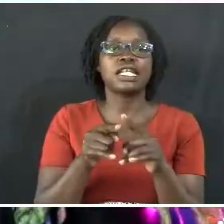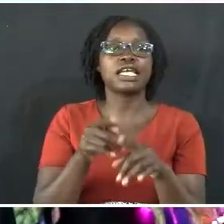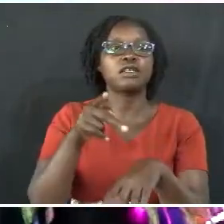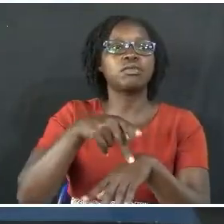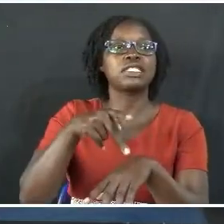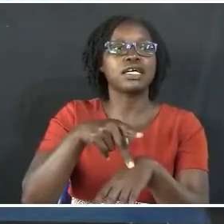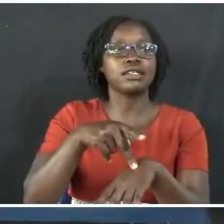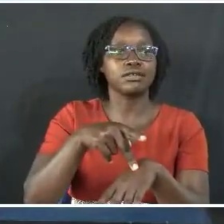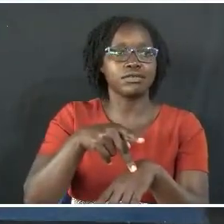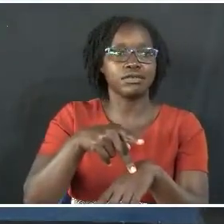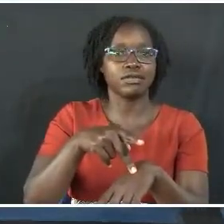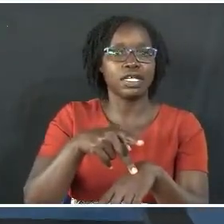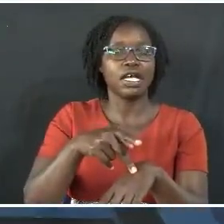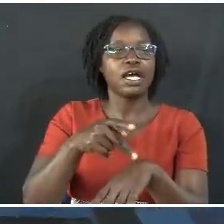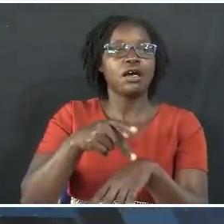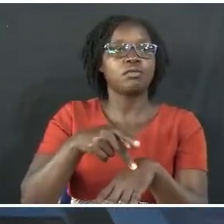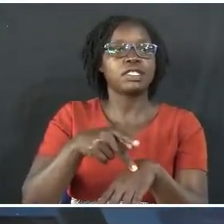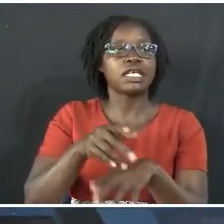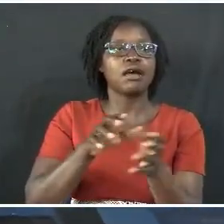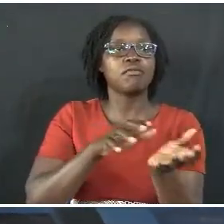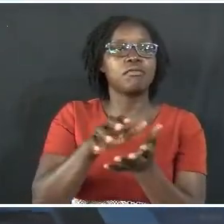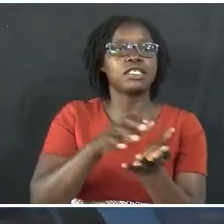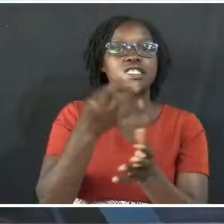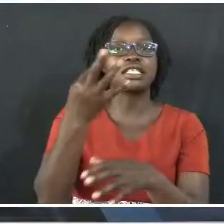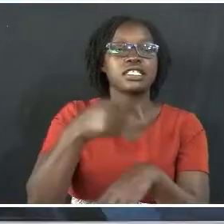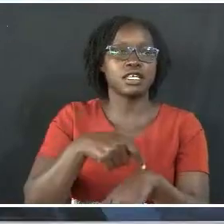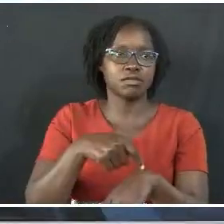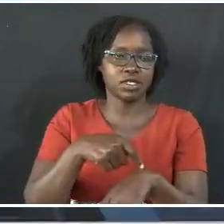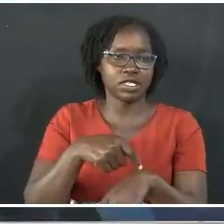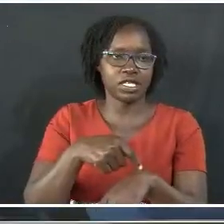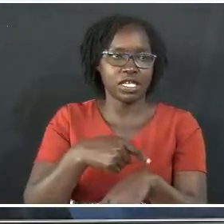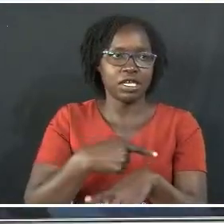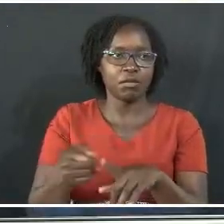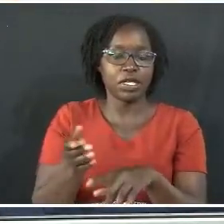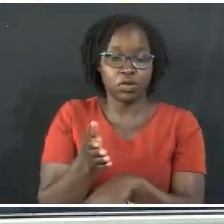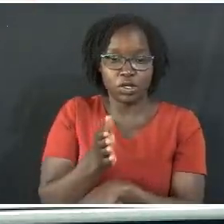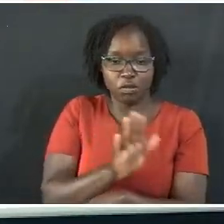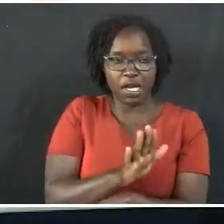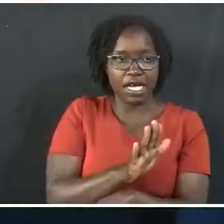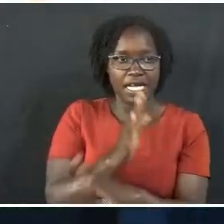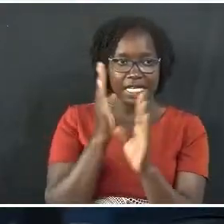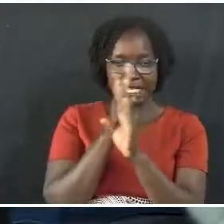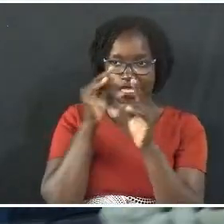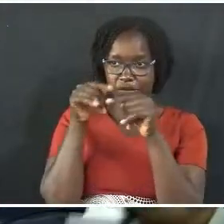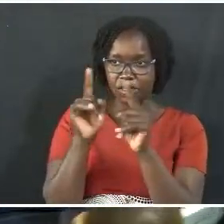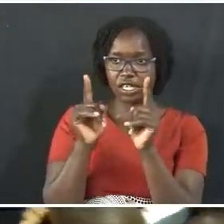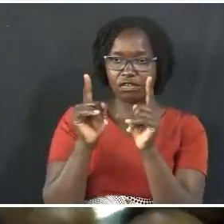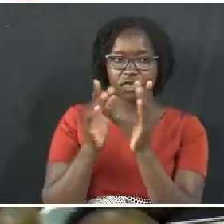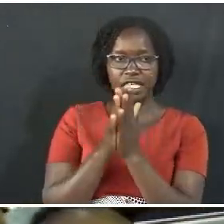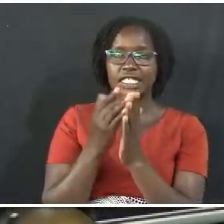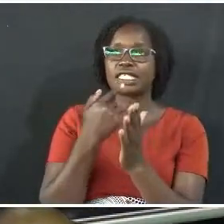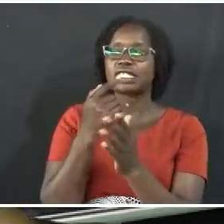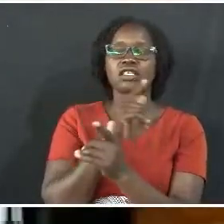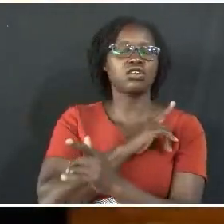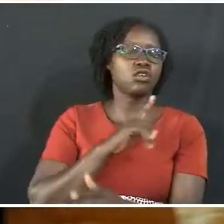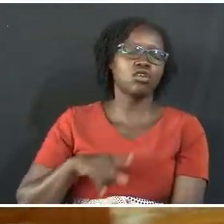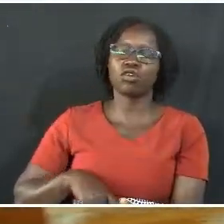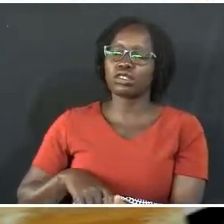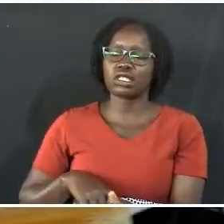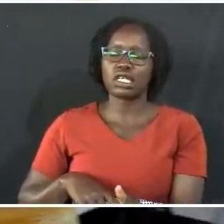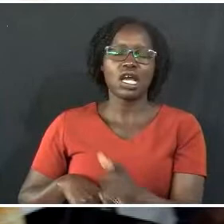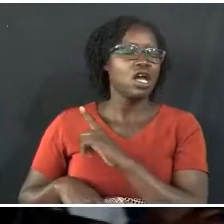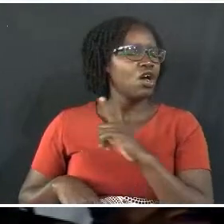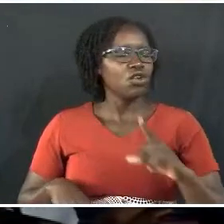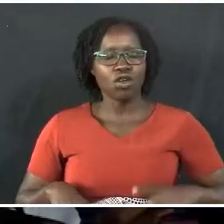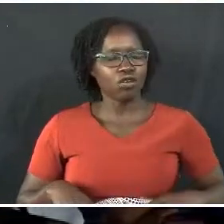Peter. Peter messed three times, but he went, hid himself, and said, Lord, Lord,